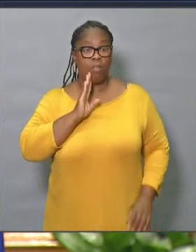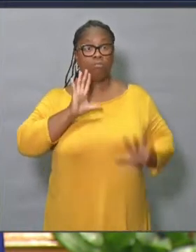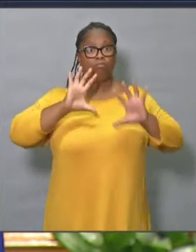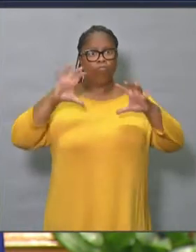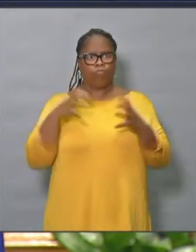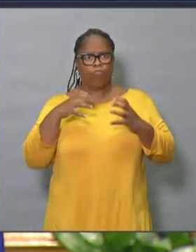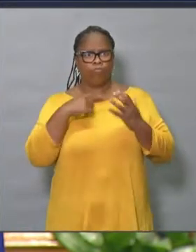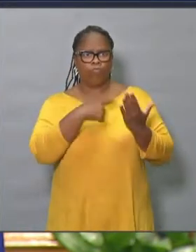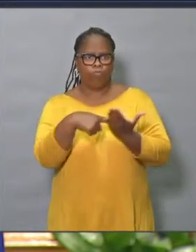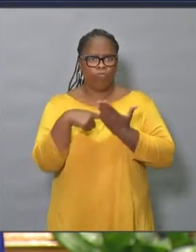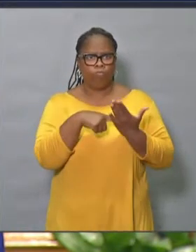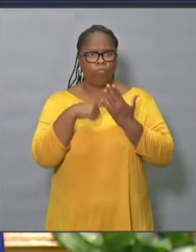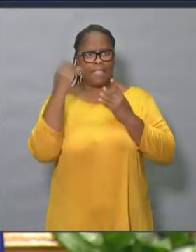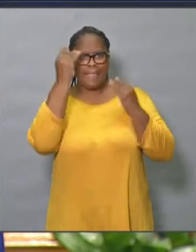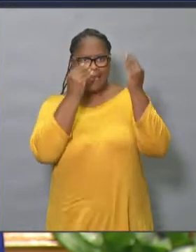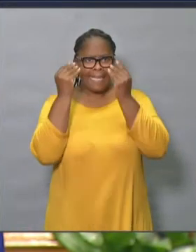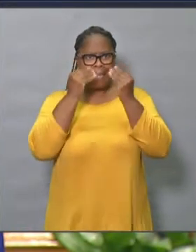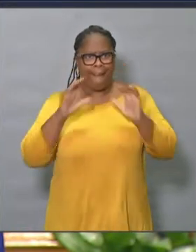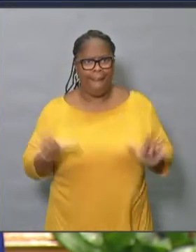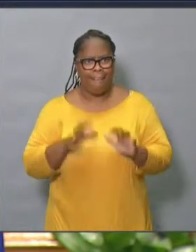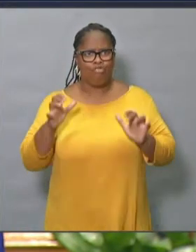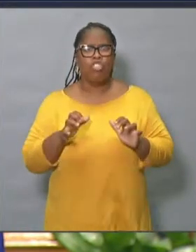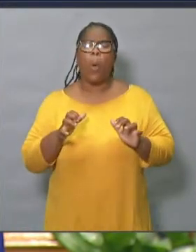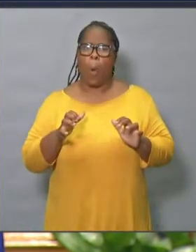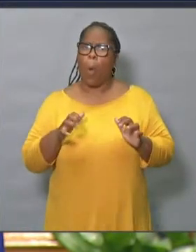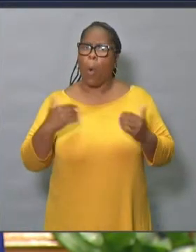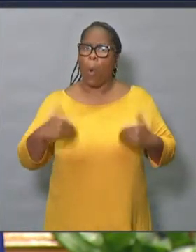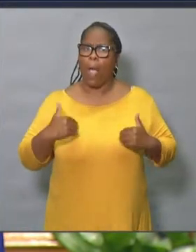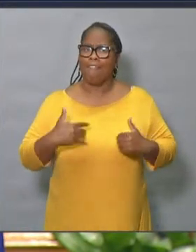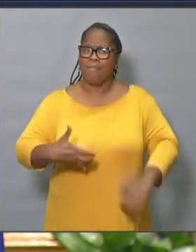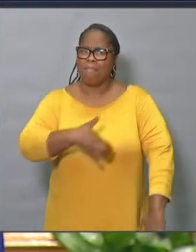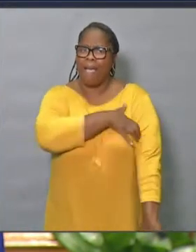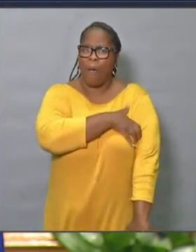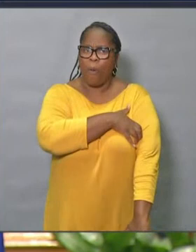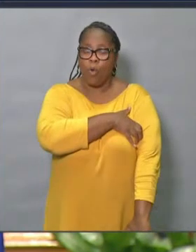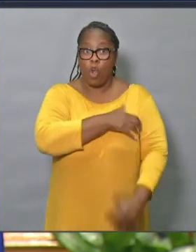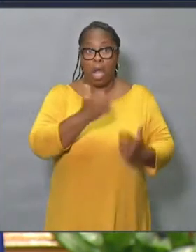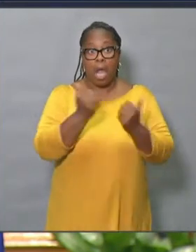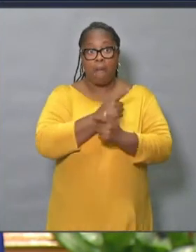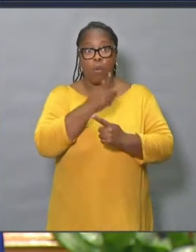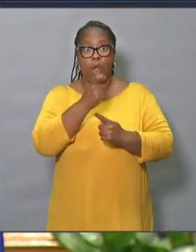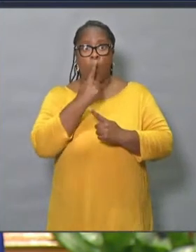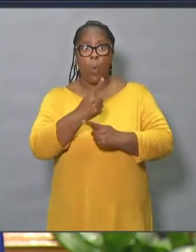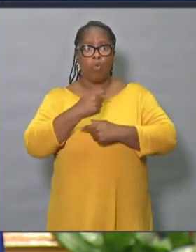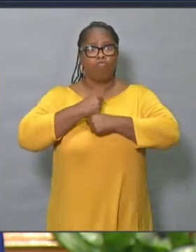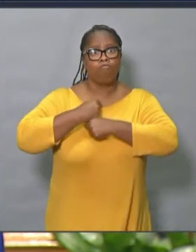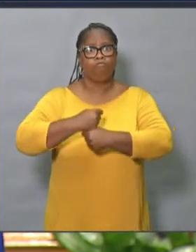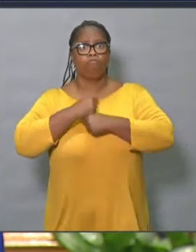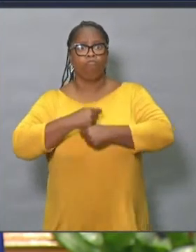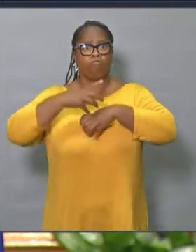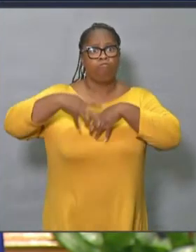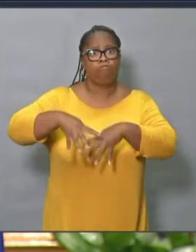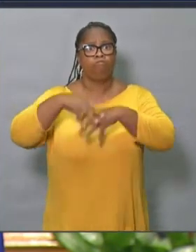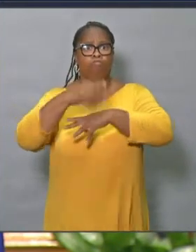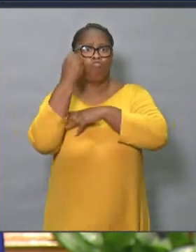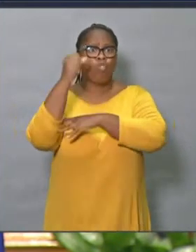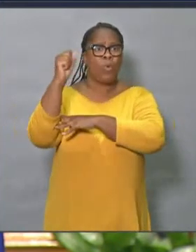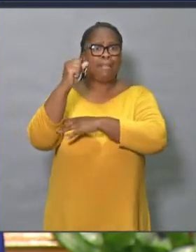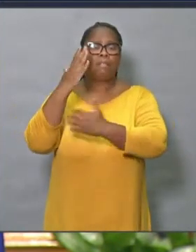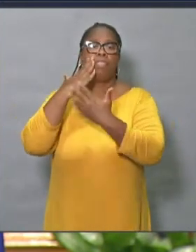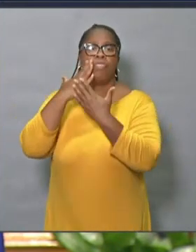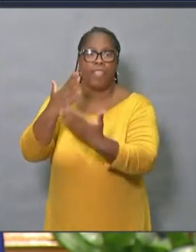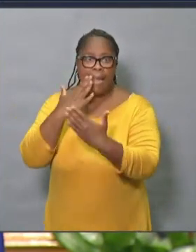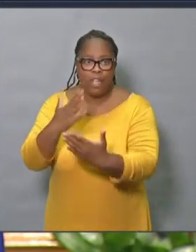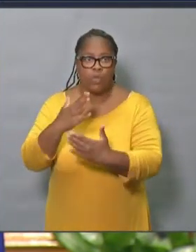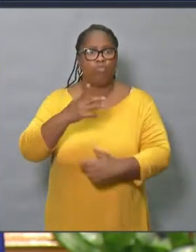and collective action, and I thank everyone again who's been on the front lines protesting and all those working